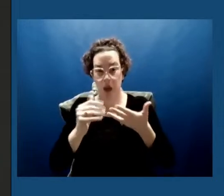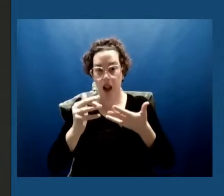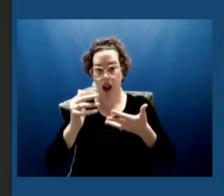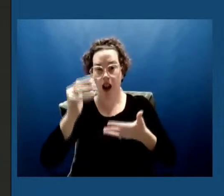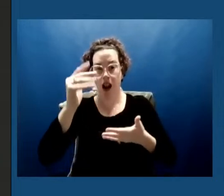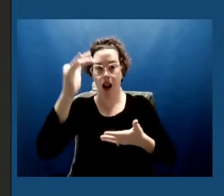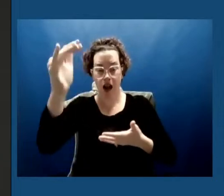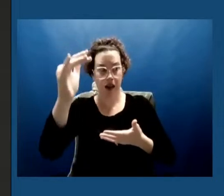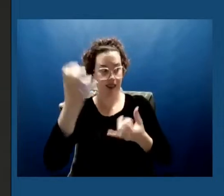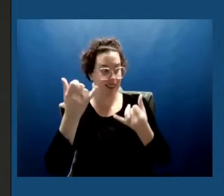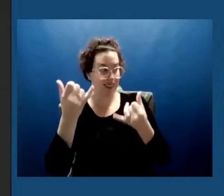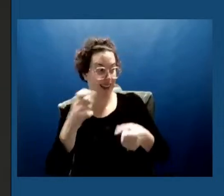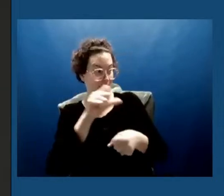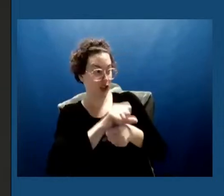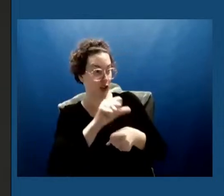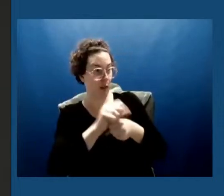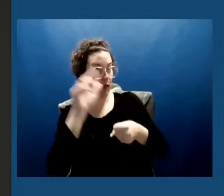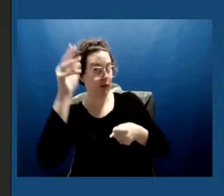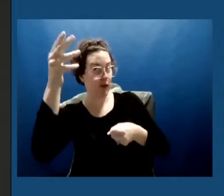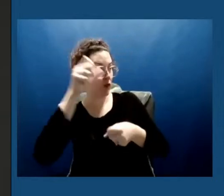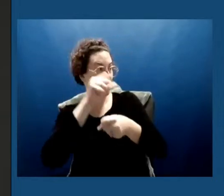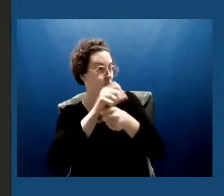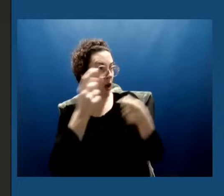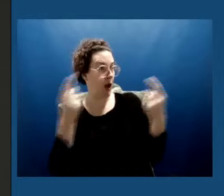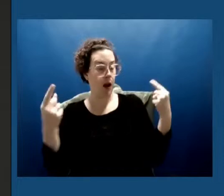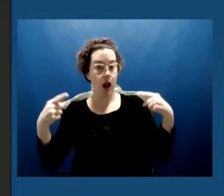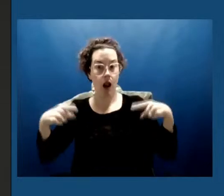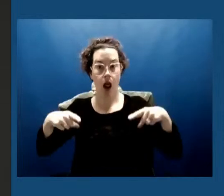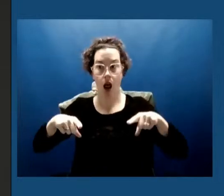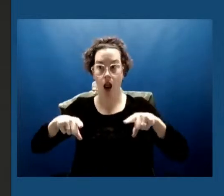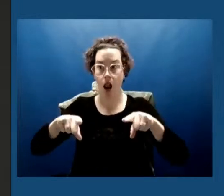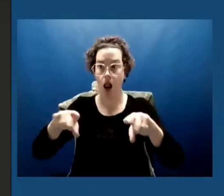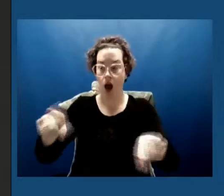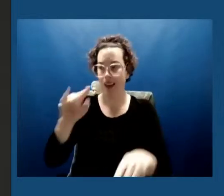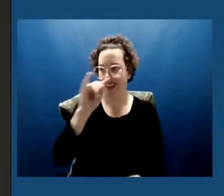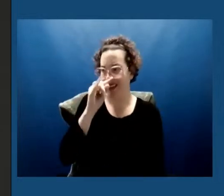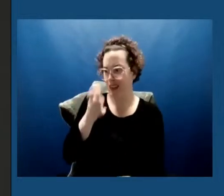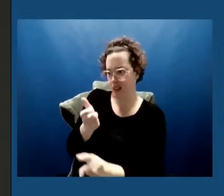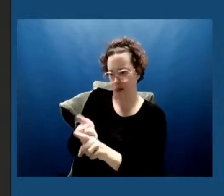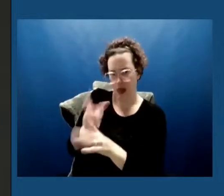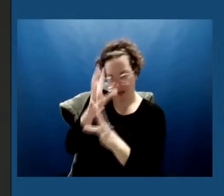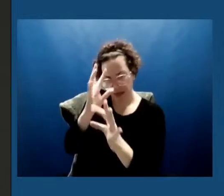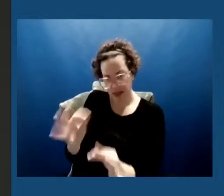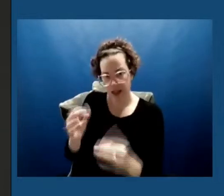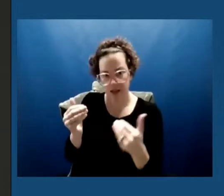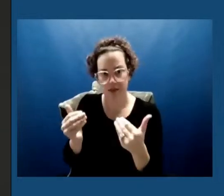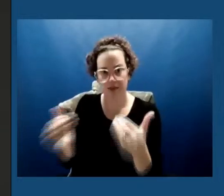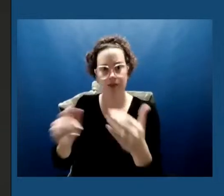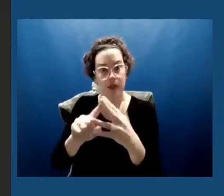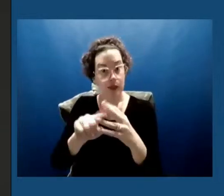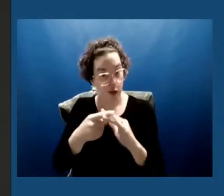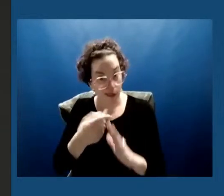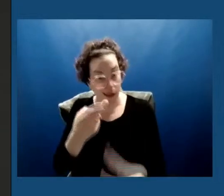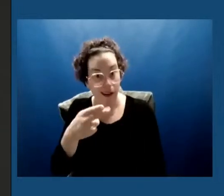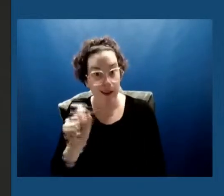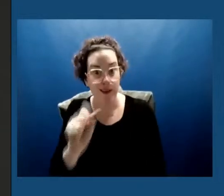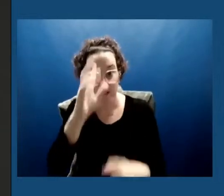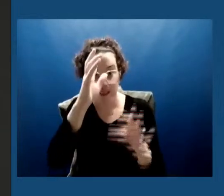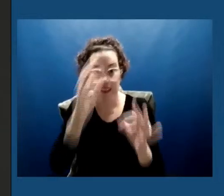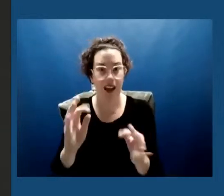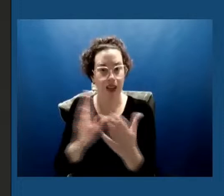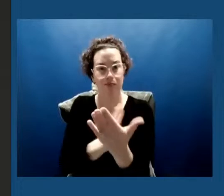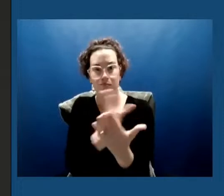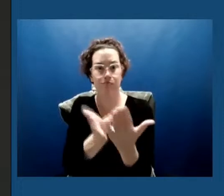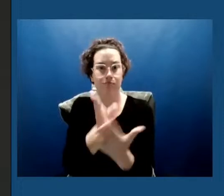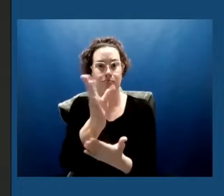of today and tomorrow, so our kids can make the choices, starting from high school on the pathways that they